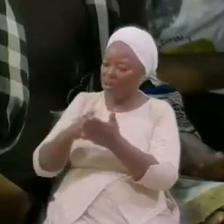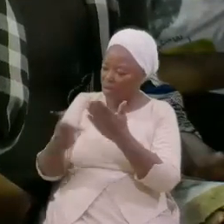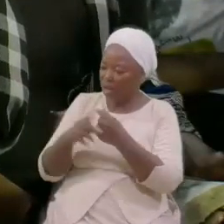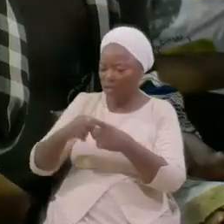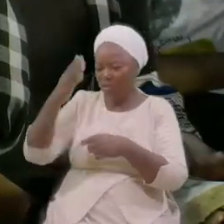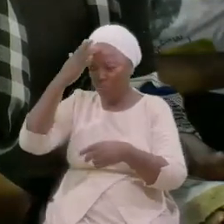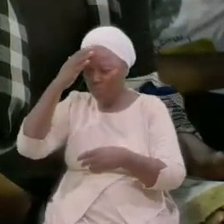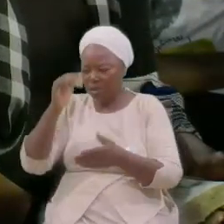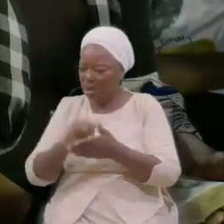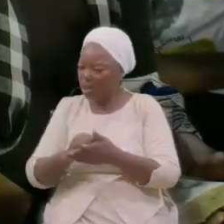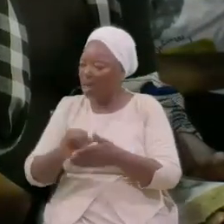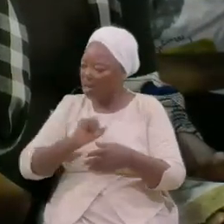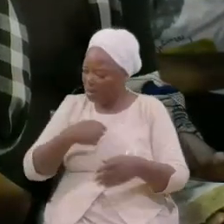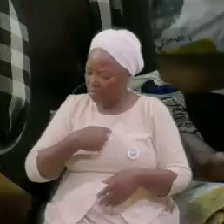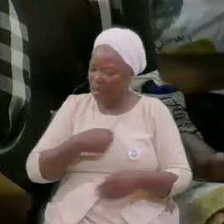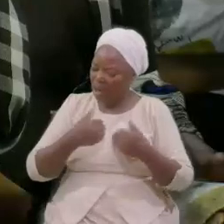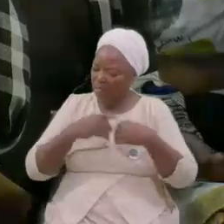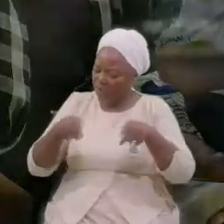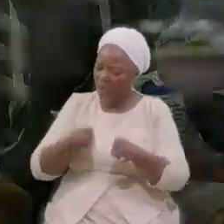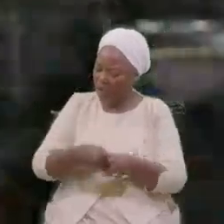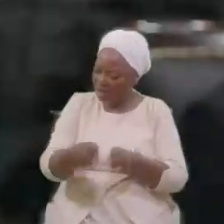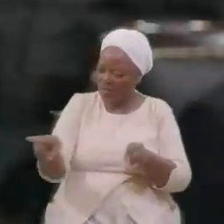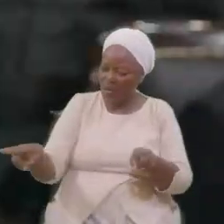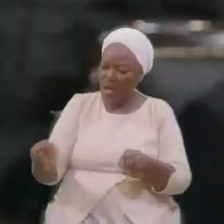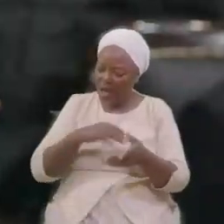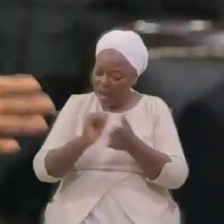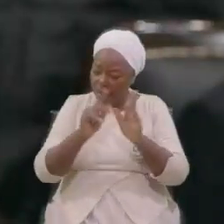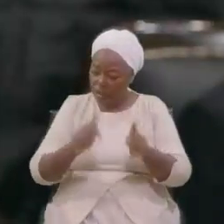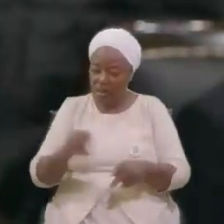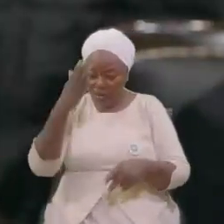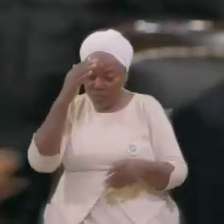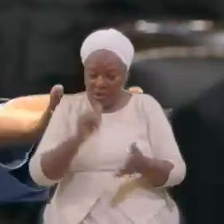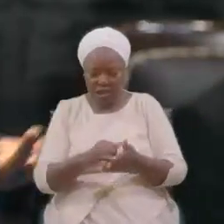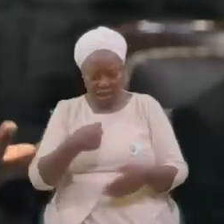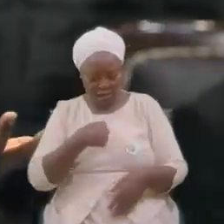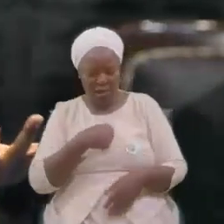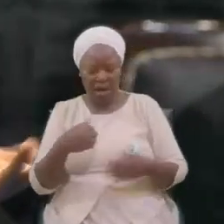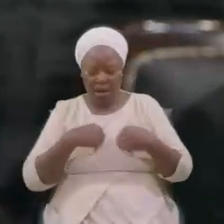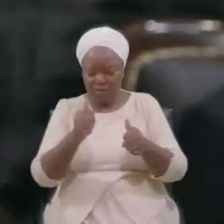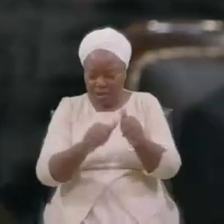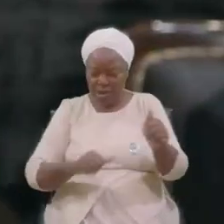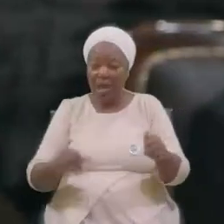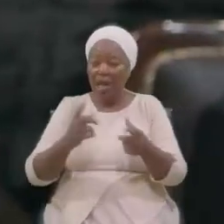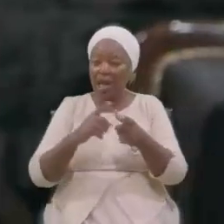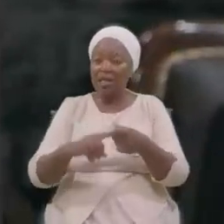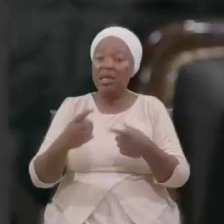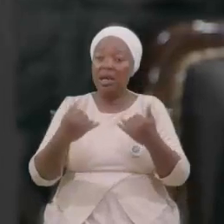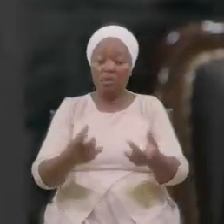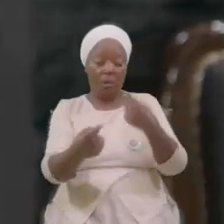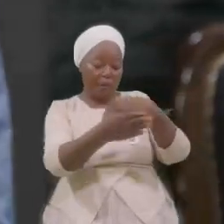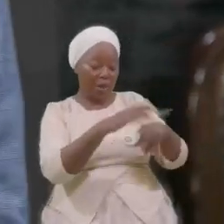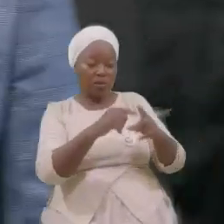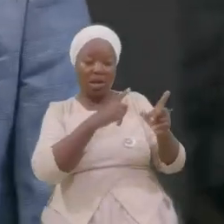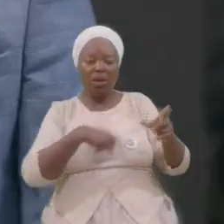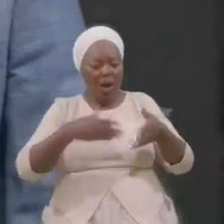realizes, I've gone astray. He realizes, I have backslidden. And he's brought back to the Lord. Let him